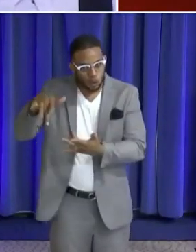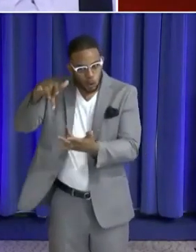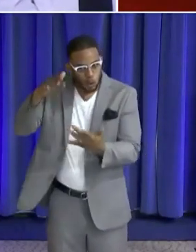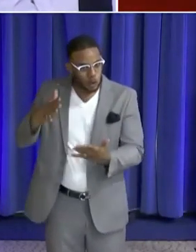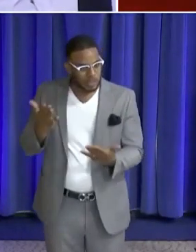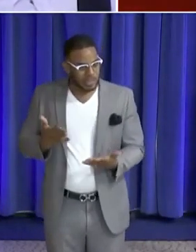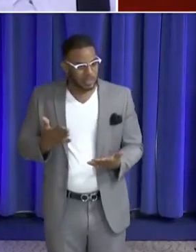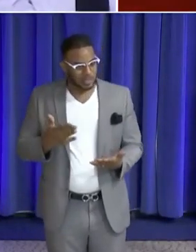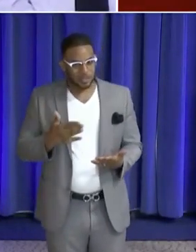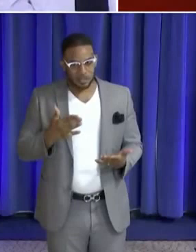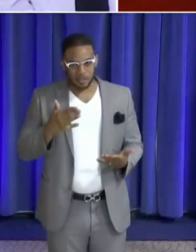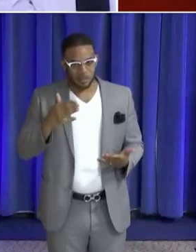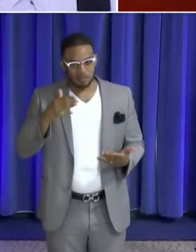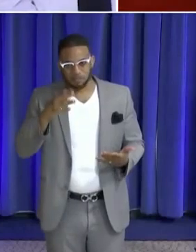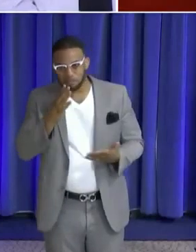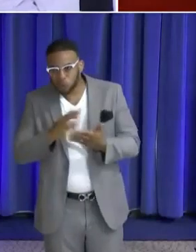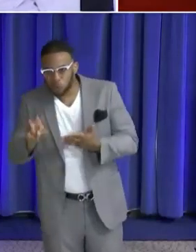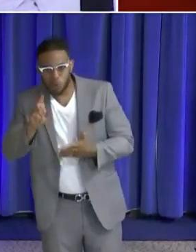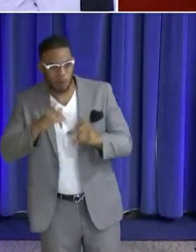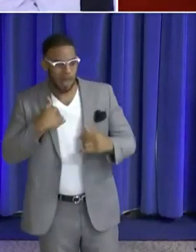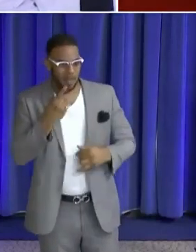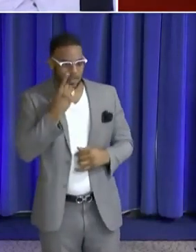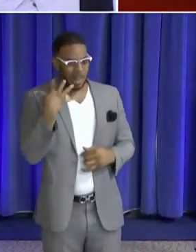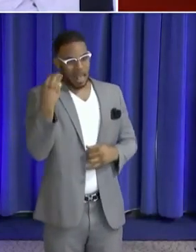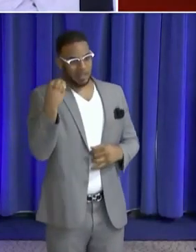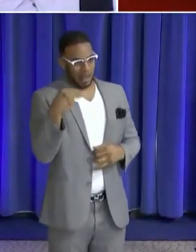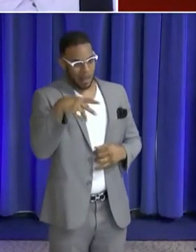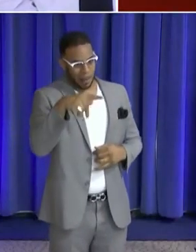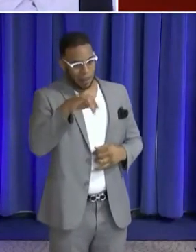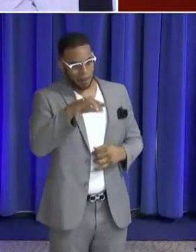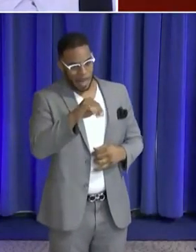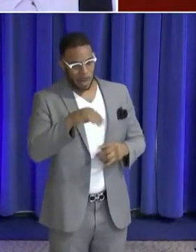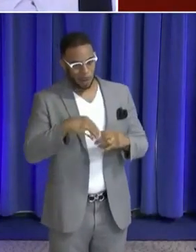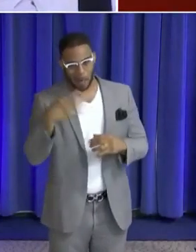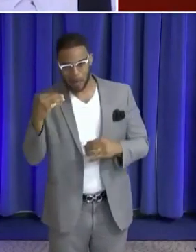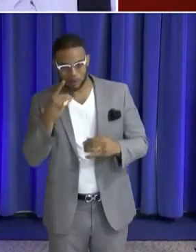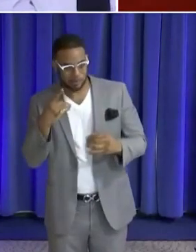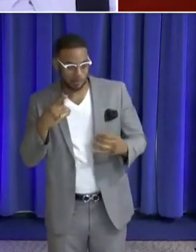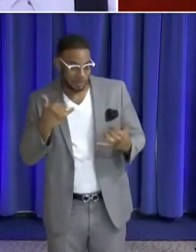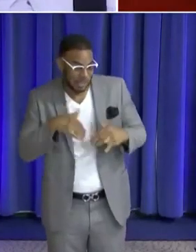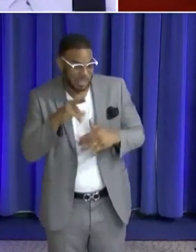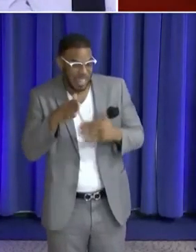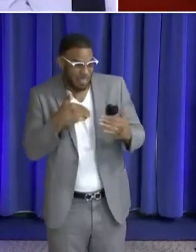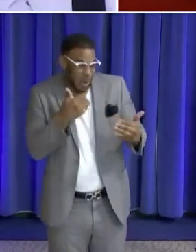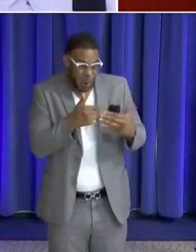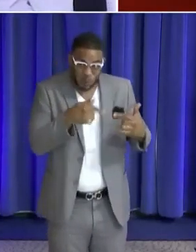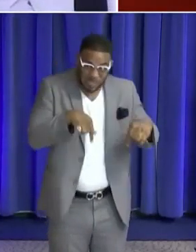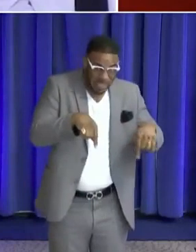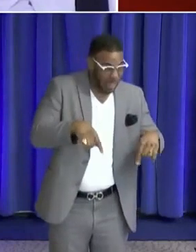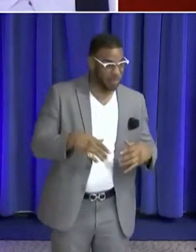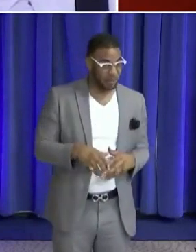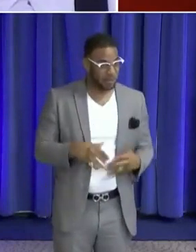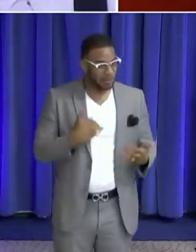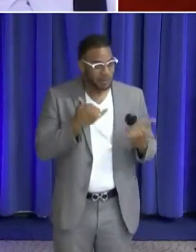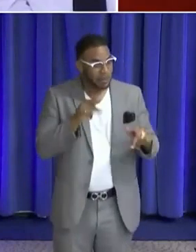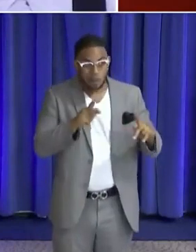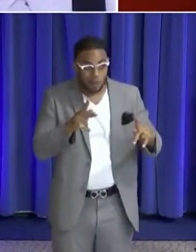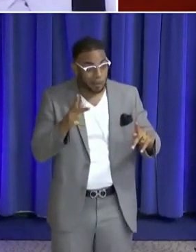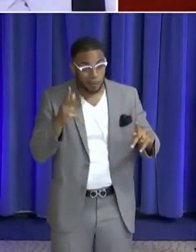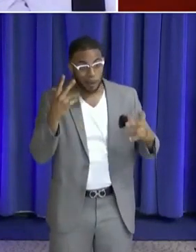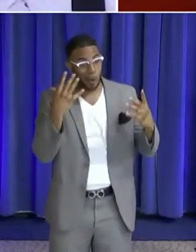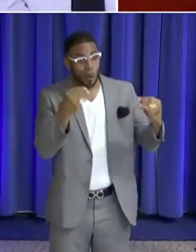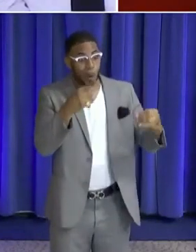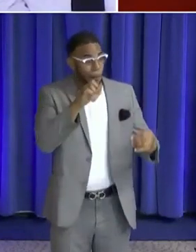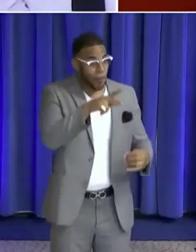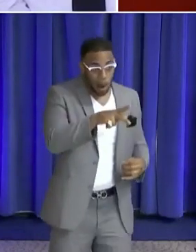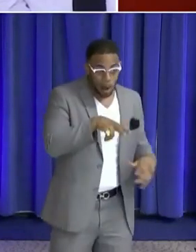people here having dinner outside on patios in the District of Columbia, even close to this perimeter. There are still people going to